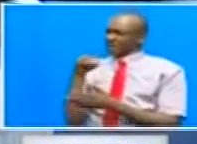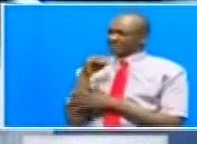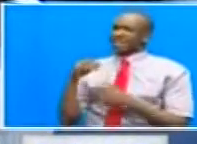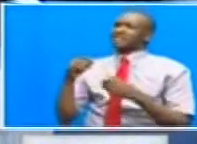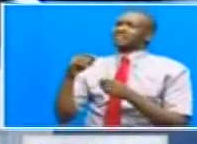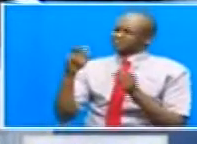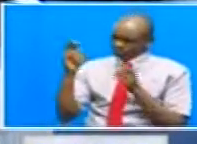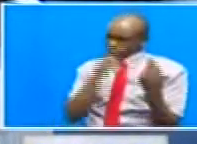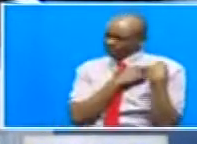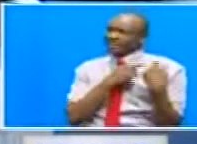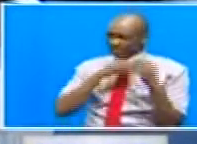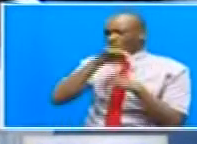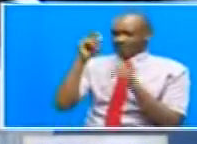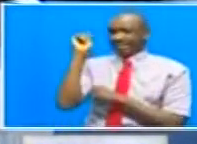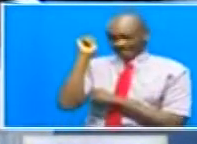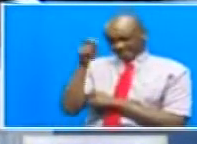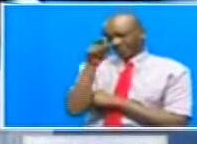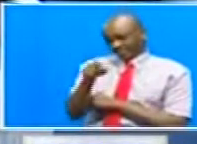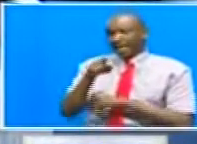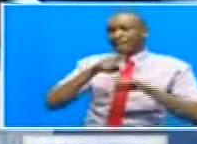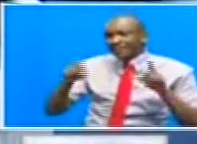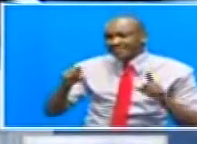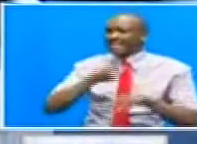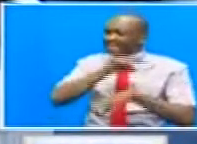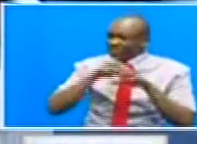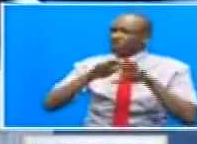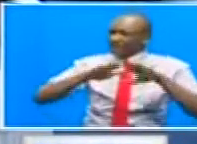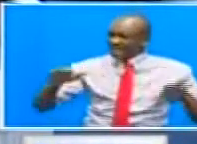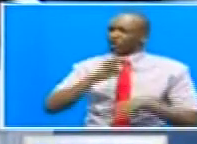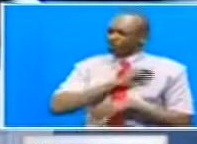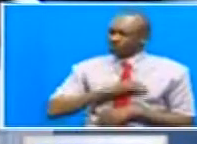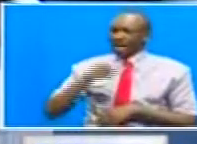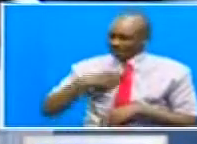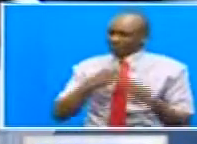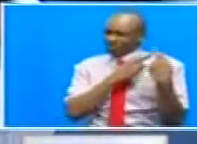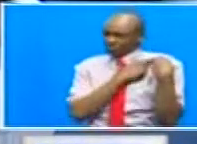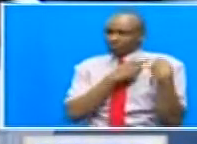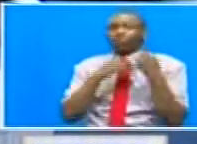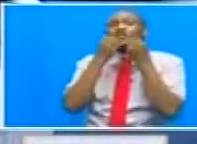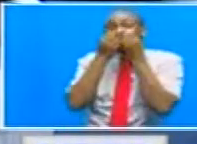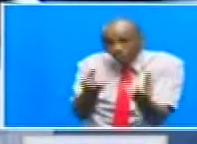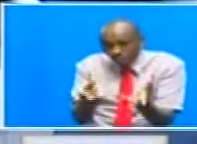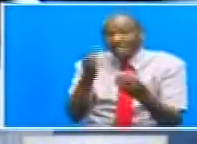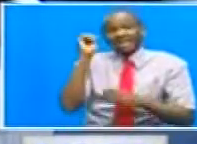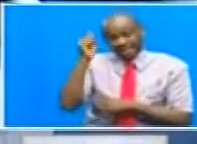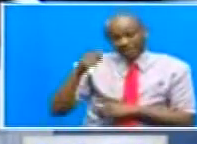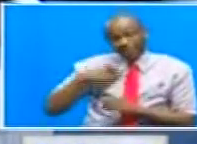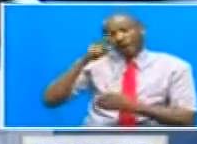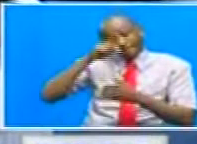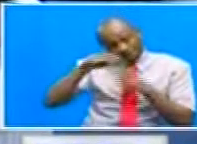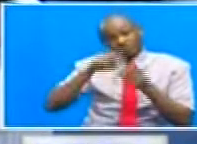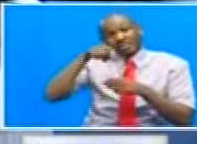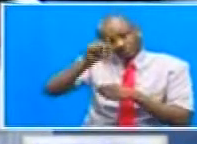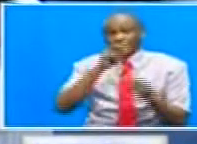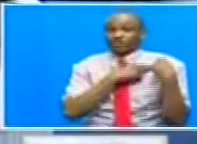responsibility is of all Kenyans, right? But the National Lands Commission also has a role in terms of informing Kenyans about what they